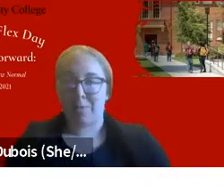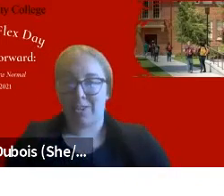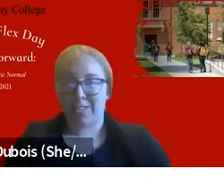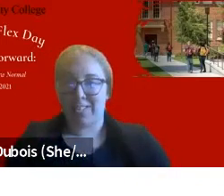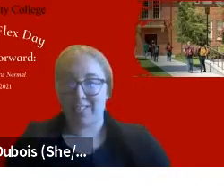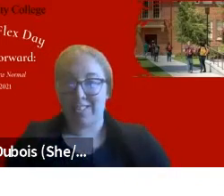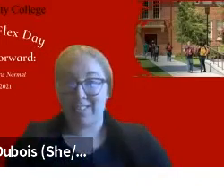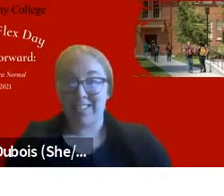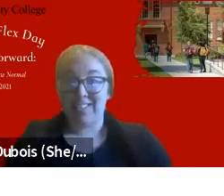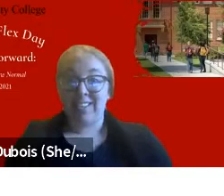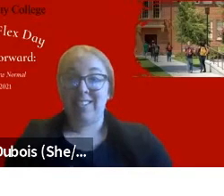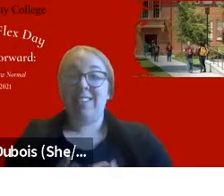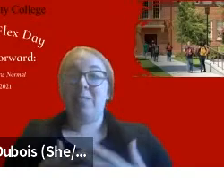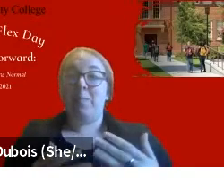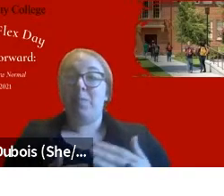auto captions?